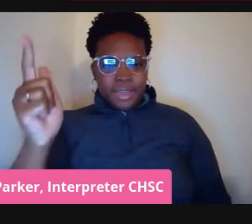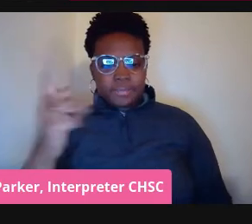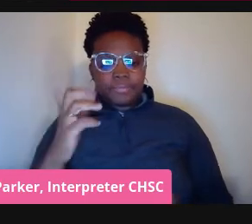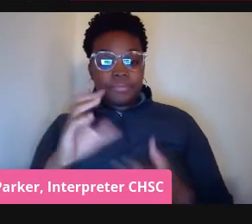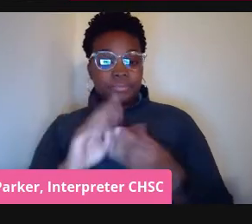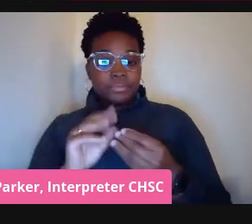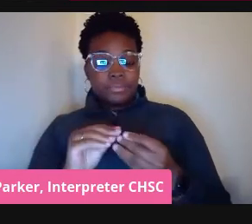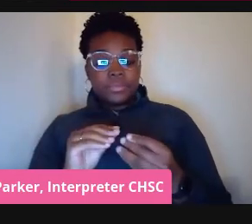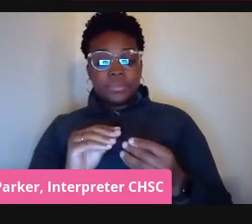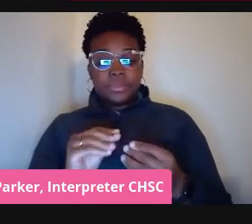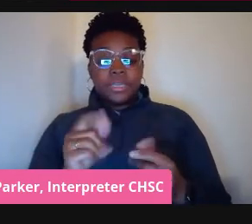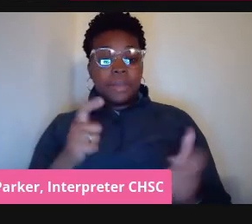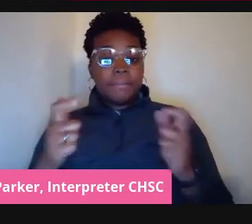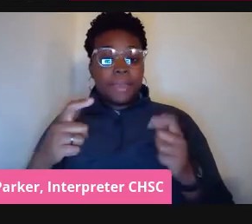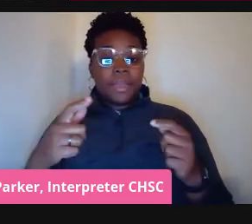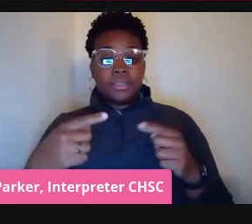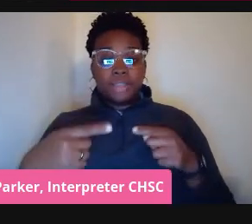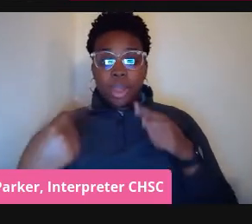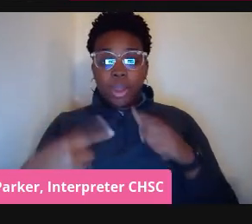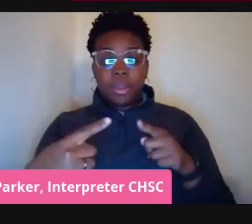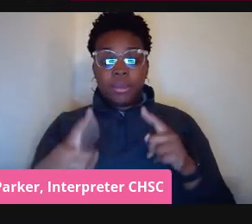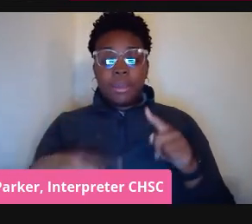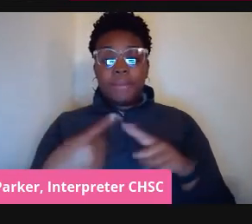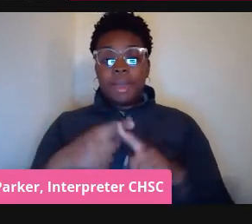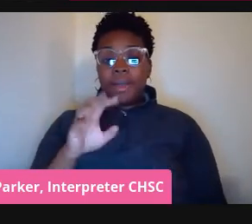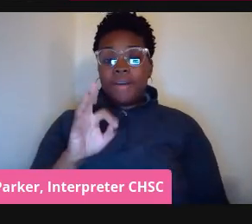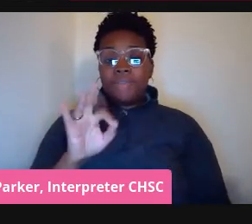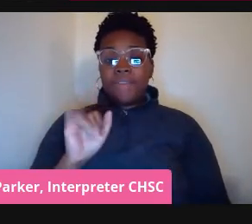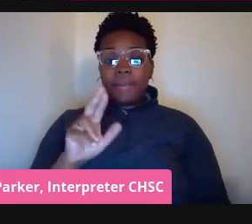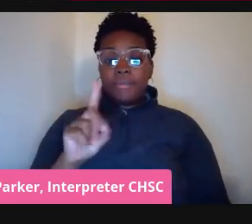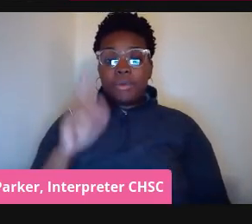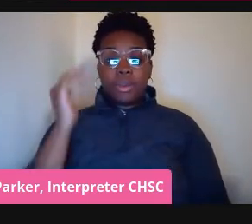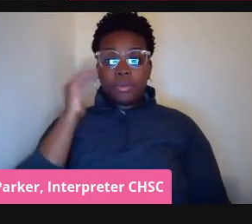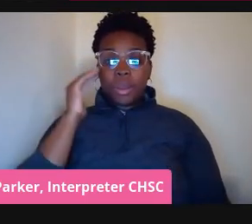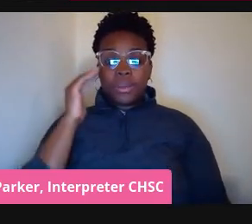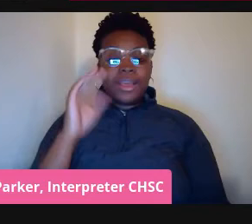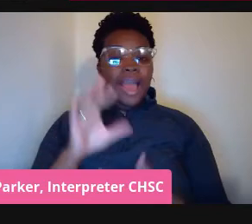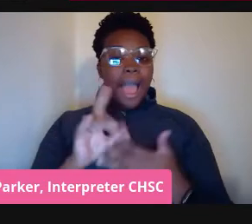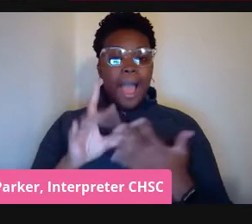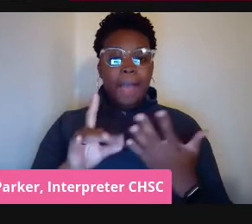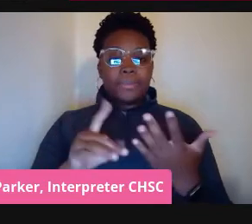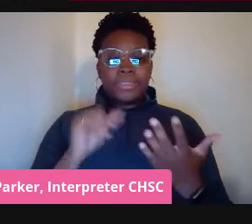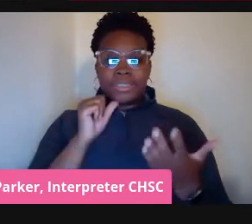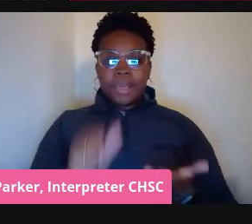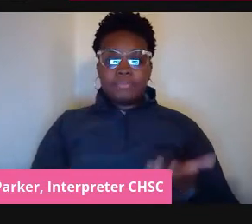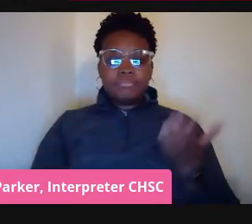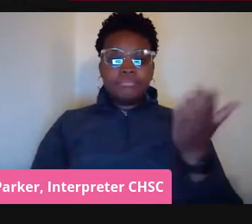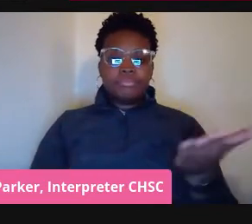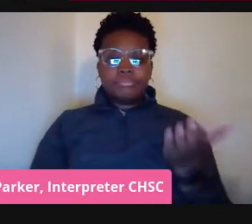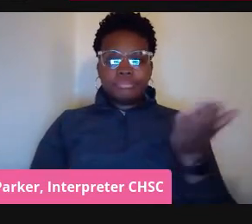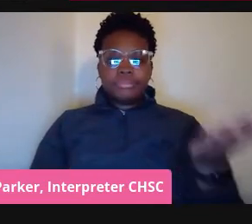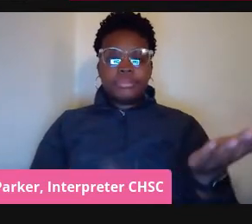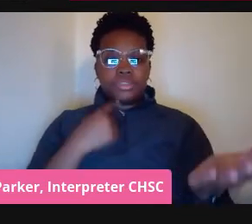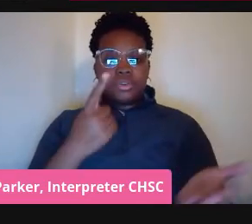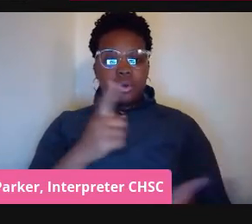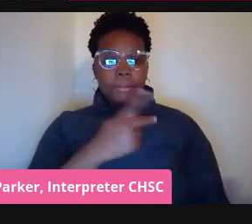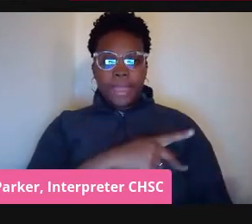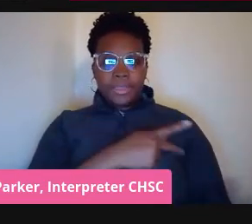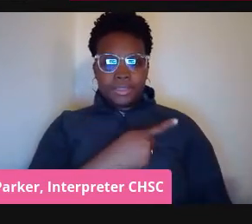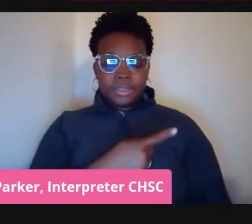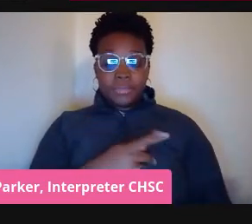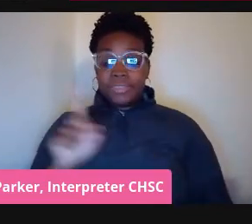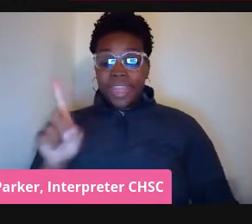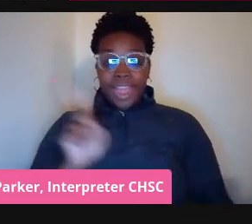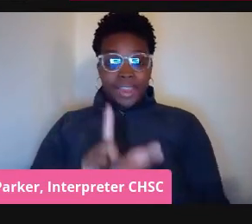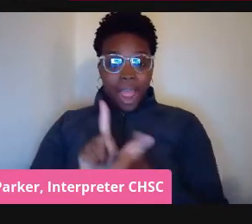arguments that we have about fibroid awareness is that the options aren't being told to the patients. the option that the physician might